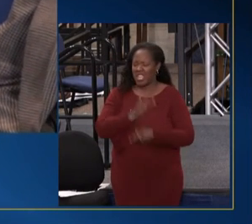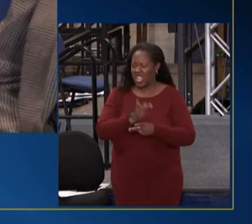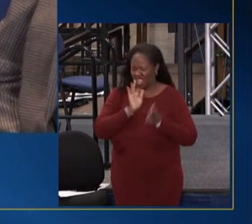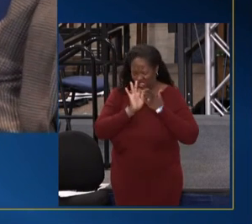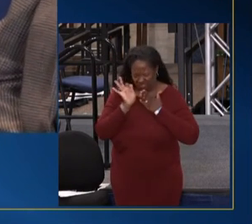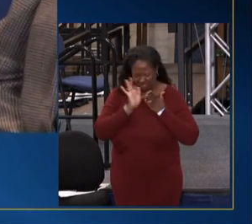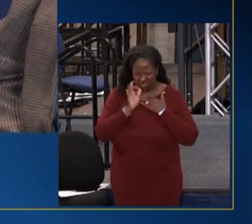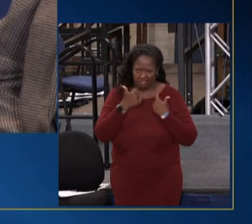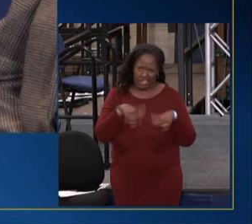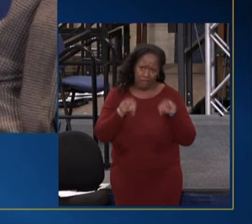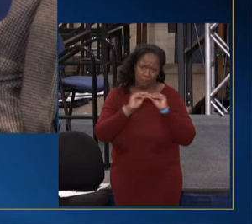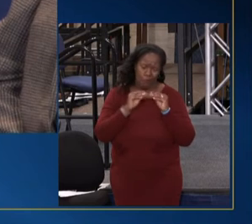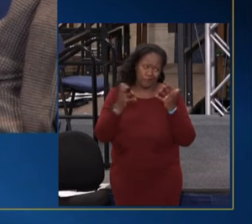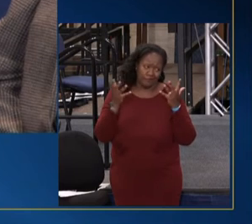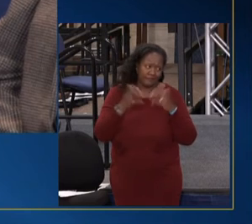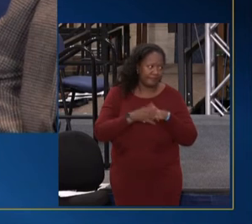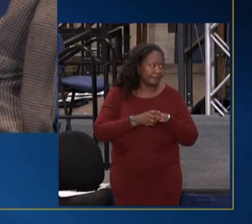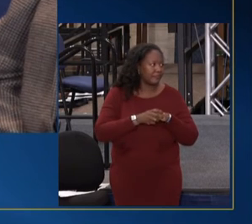numbers anymore.